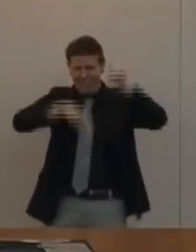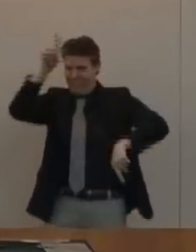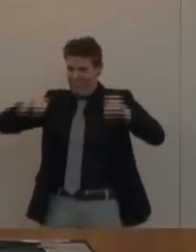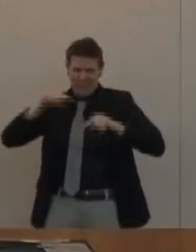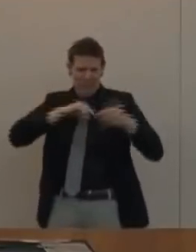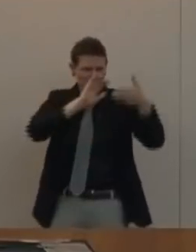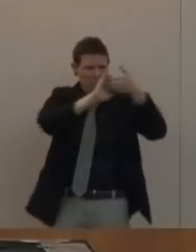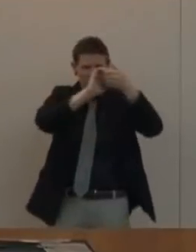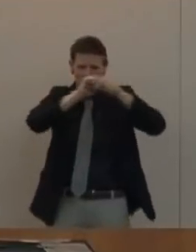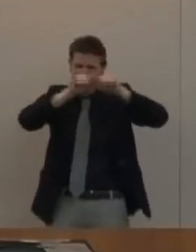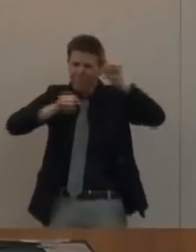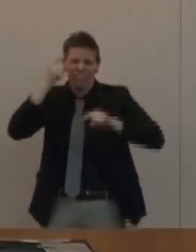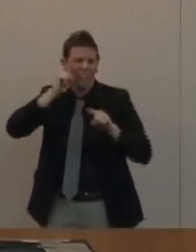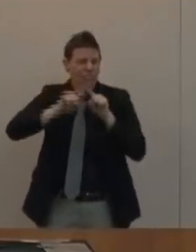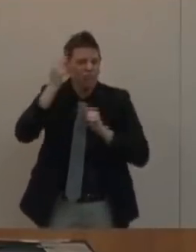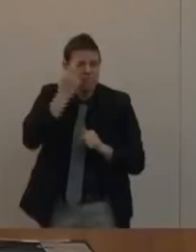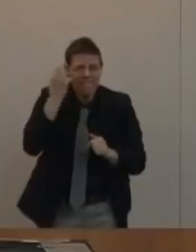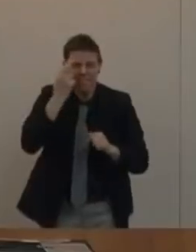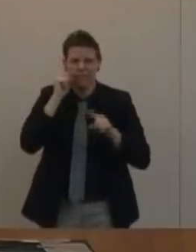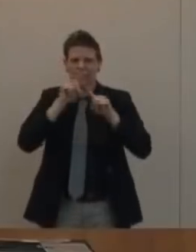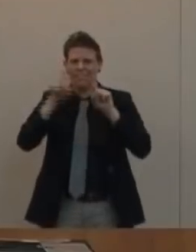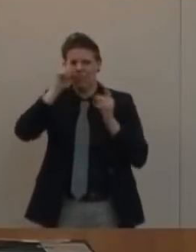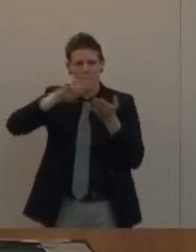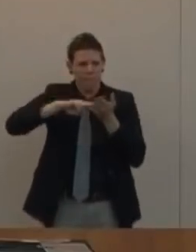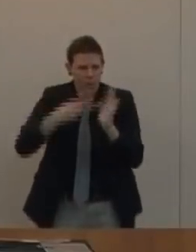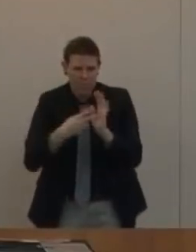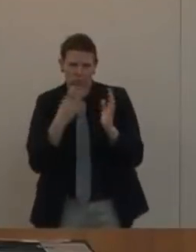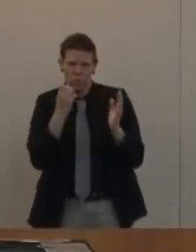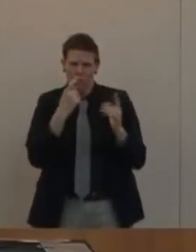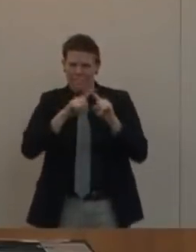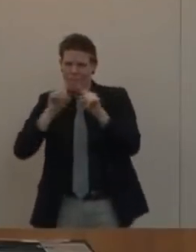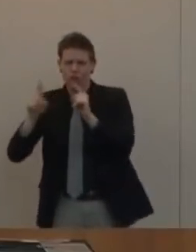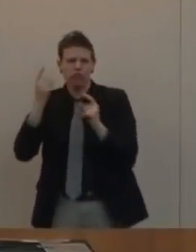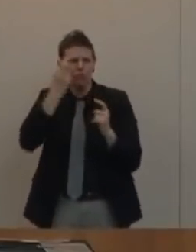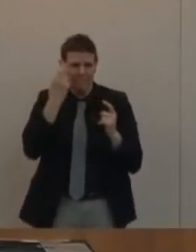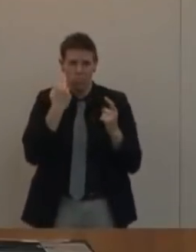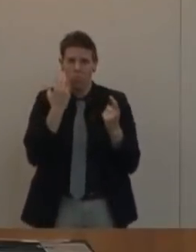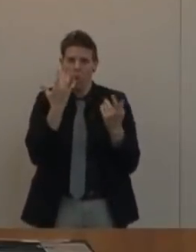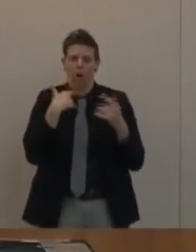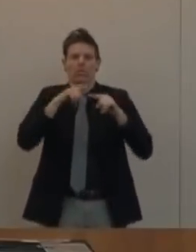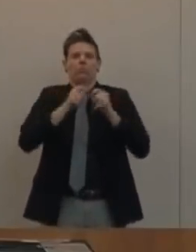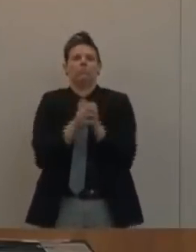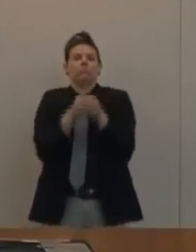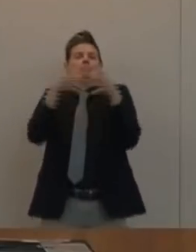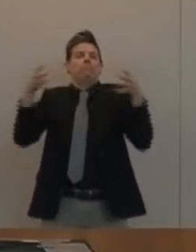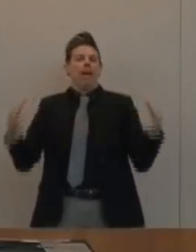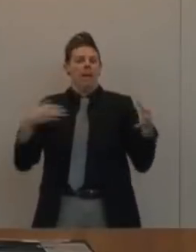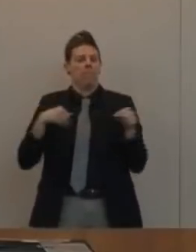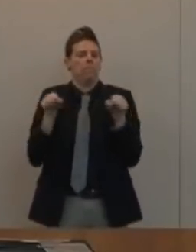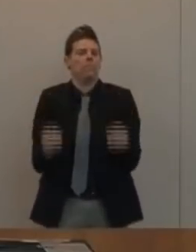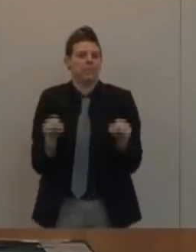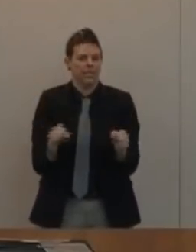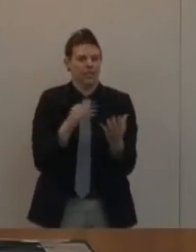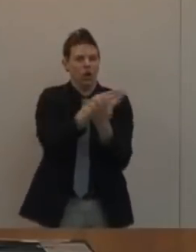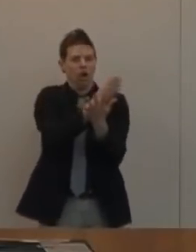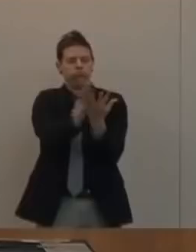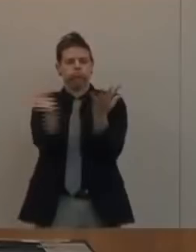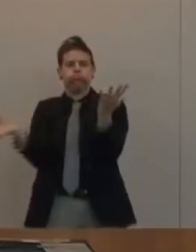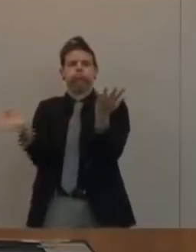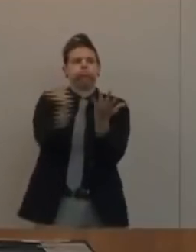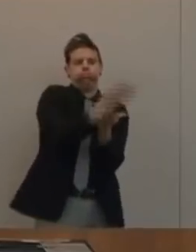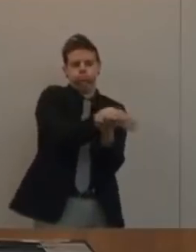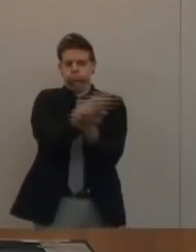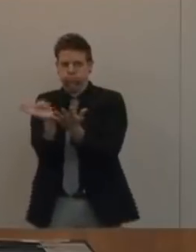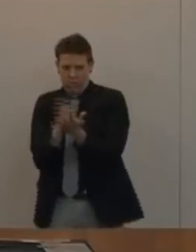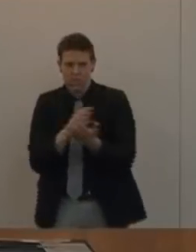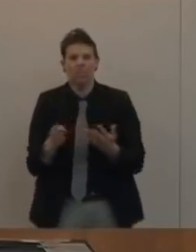as we do that, we're figuring out expanded capacity and independent supply operations to each